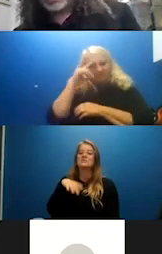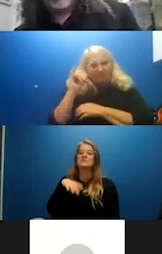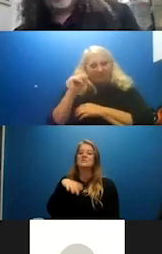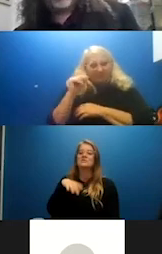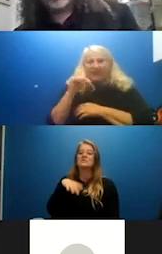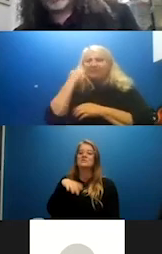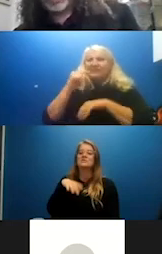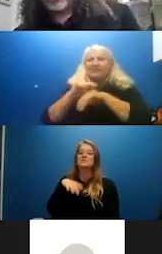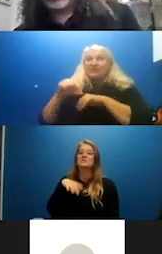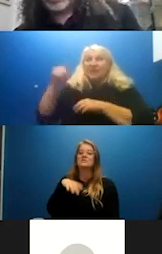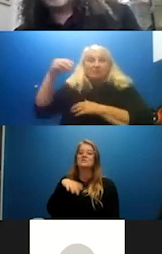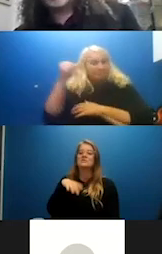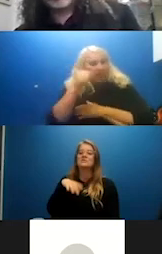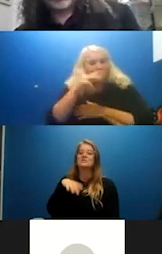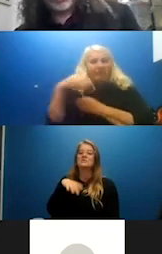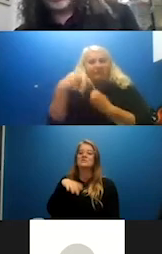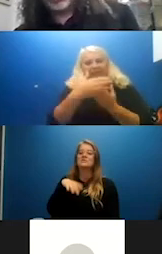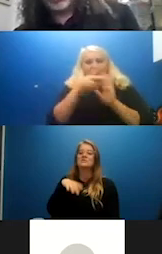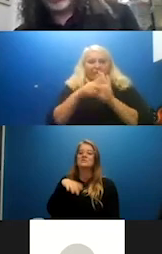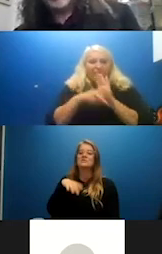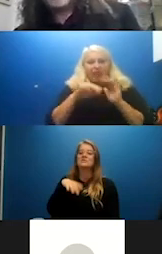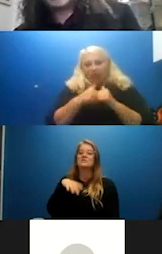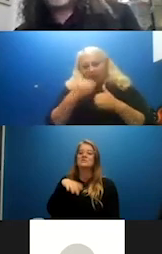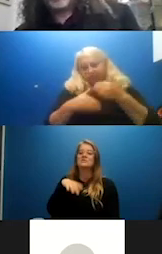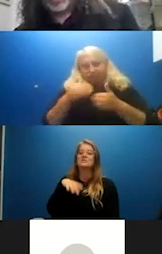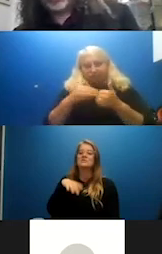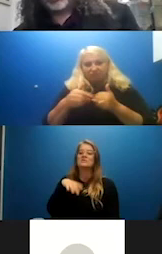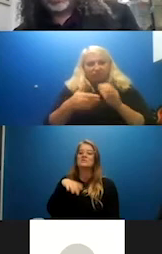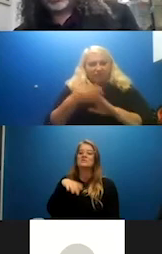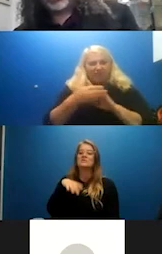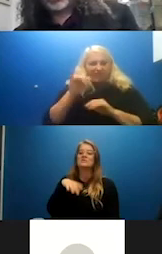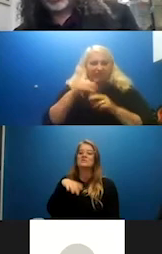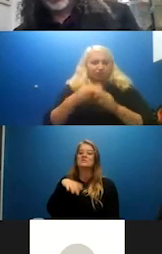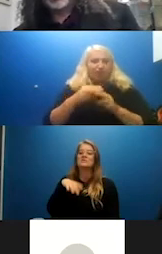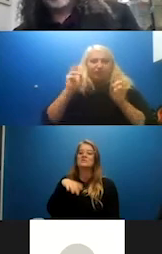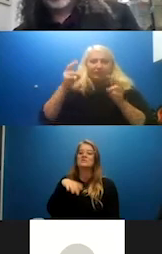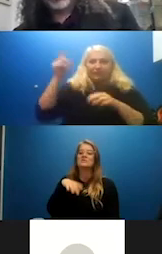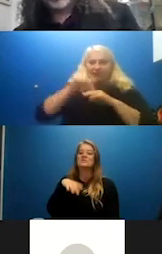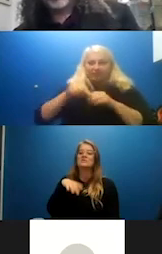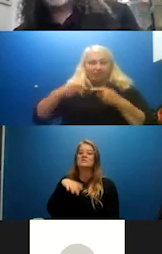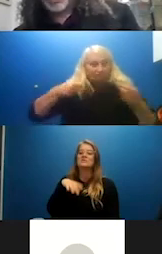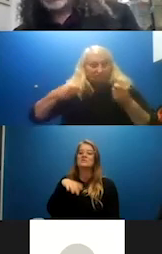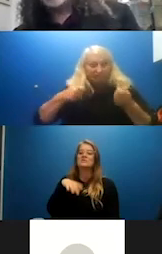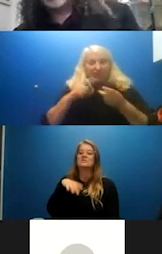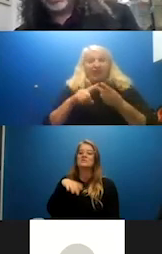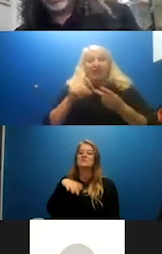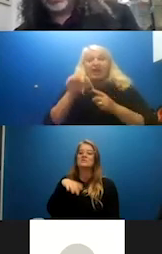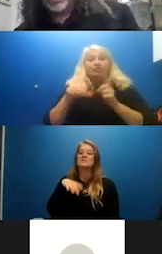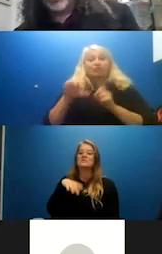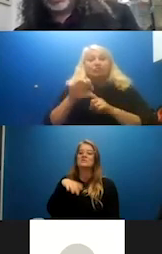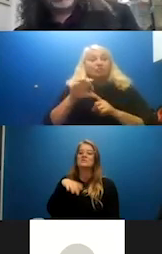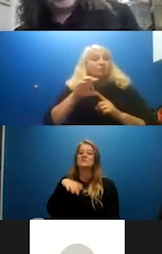sets the protocols about how it's allowed to be expressed in the community, that's a government-sanctioned paid resource. A community cultural resource is